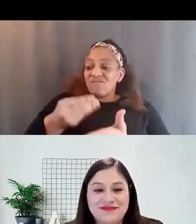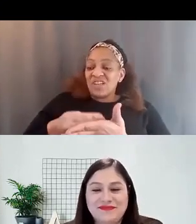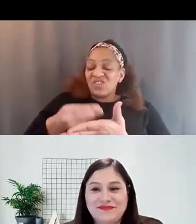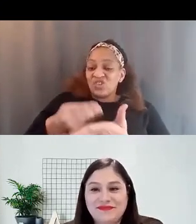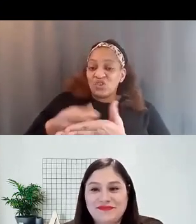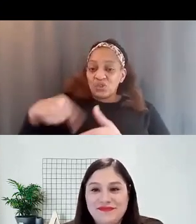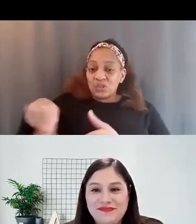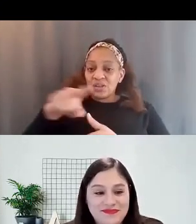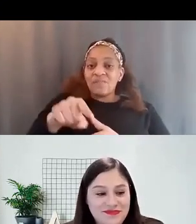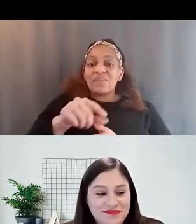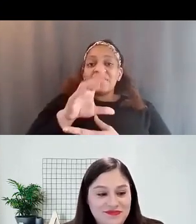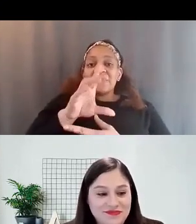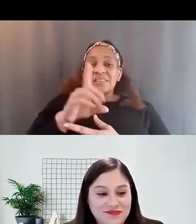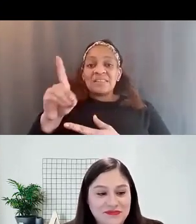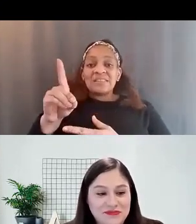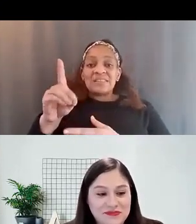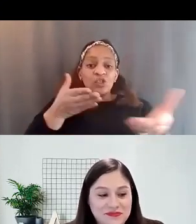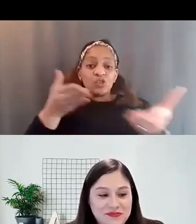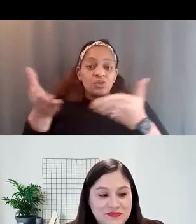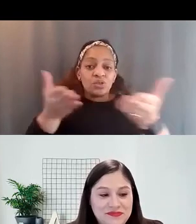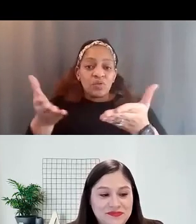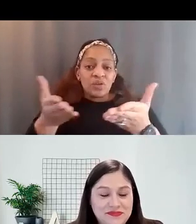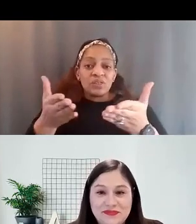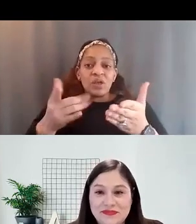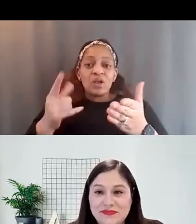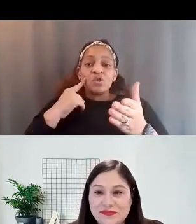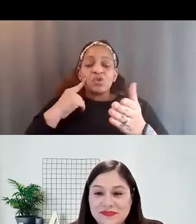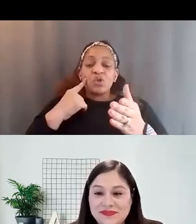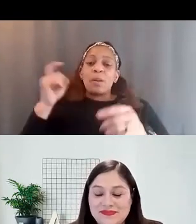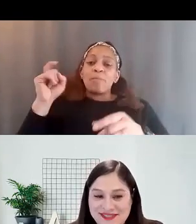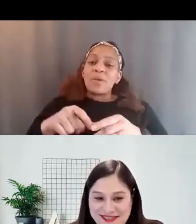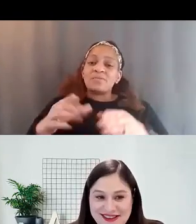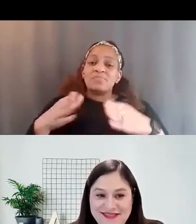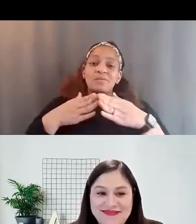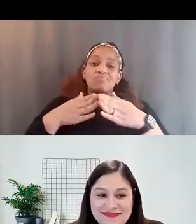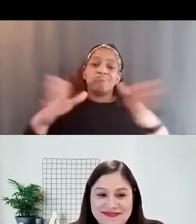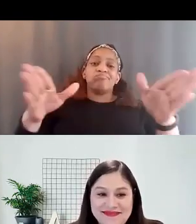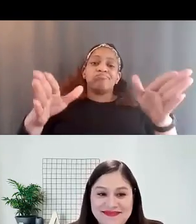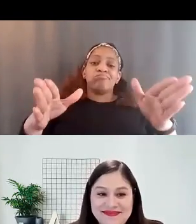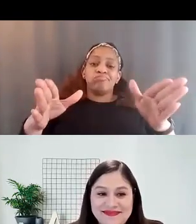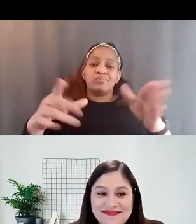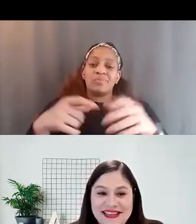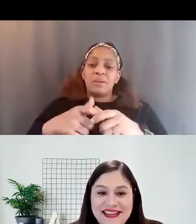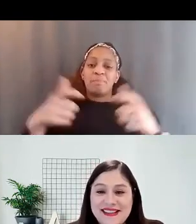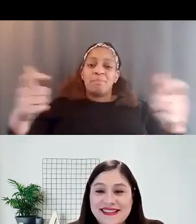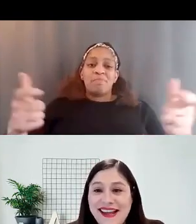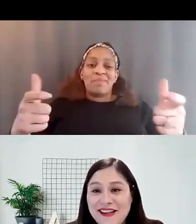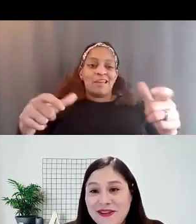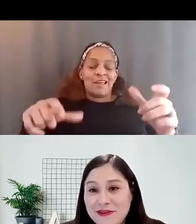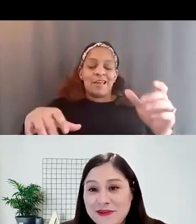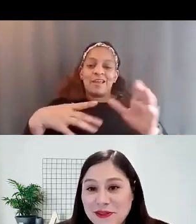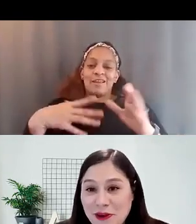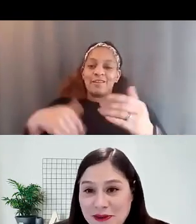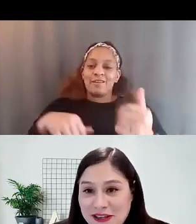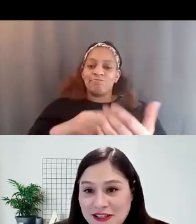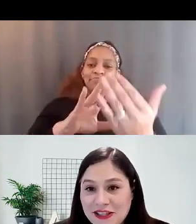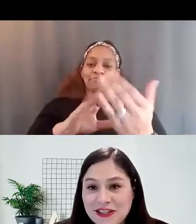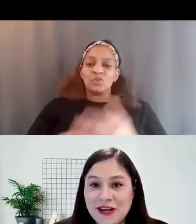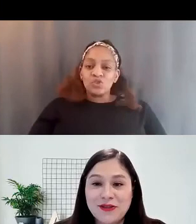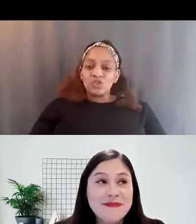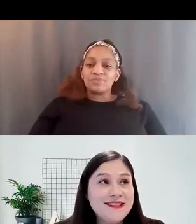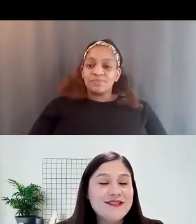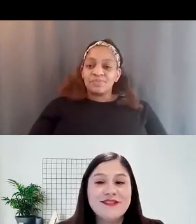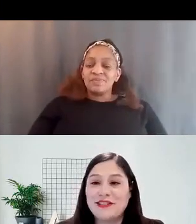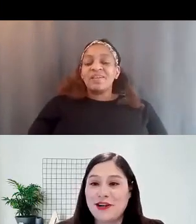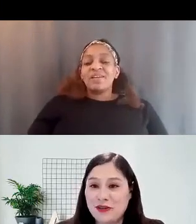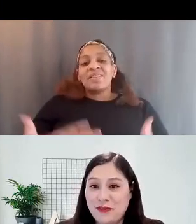DD services. So it has to be a broad approach. Thank you so much,